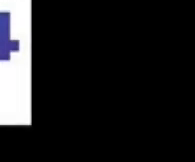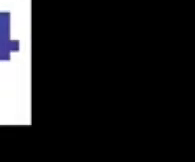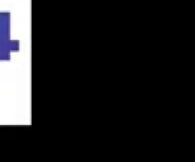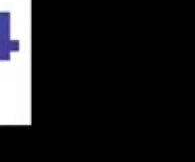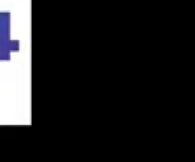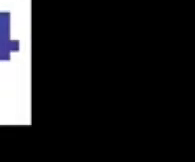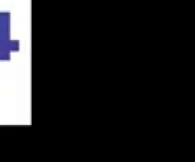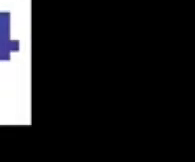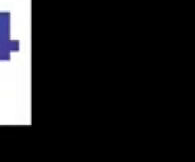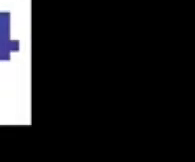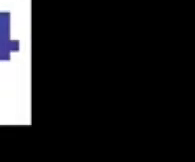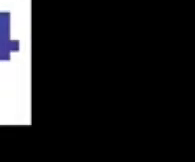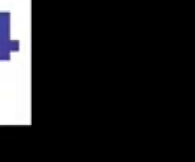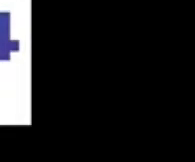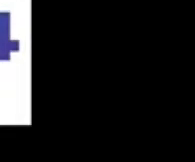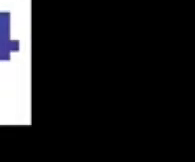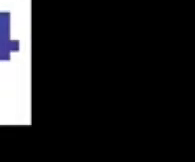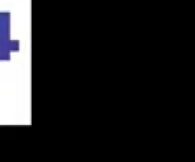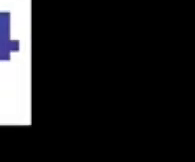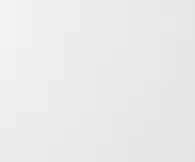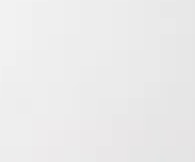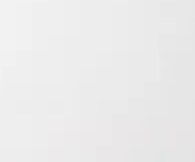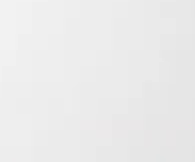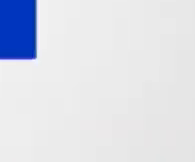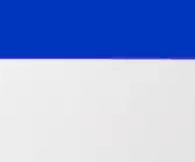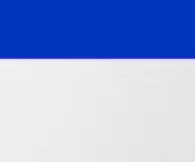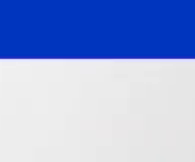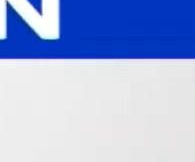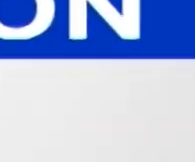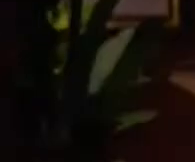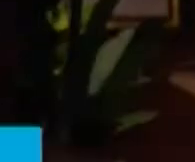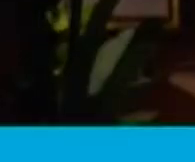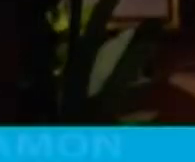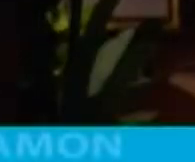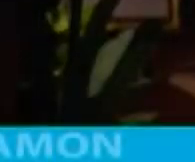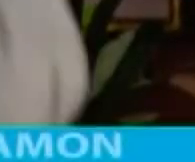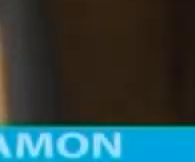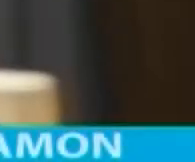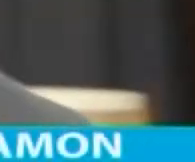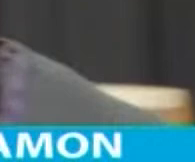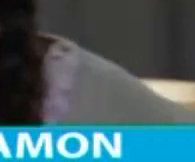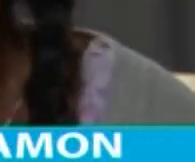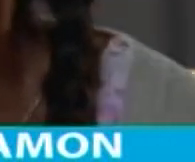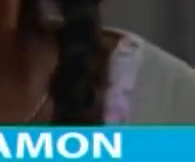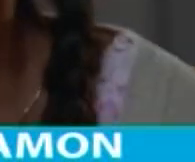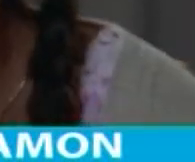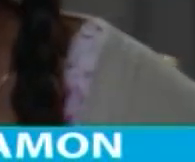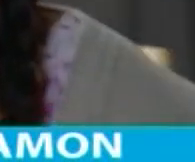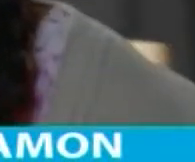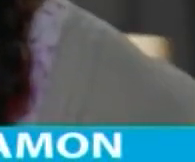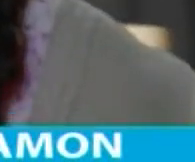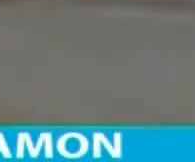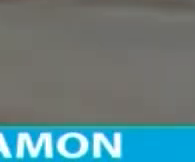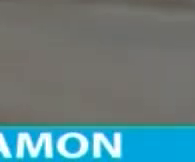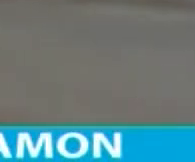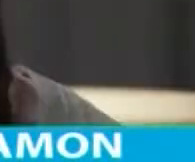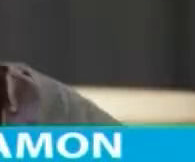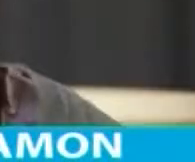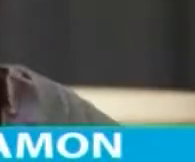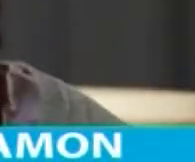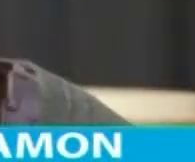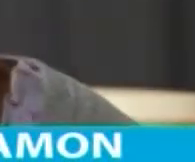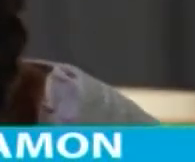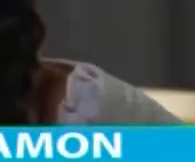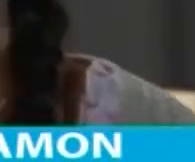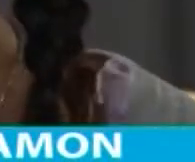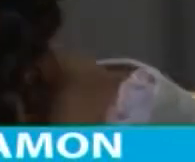A story of temptation. Next on. How could you even think of leaving your mother alone there? Don't you